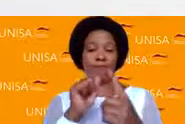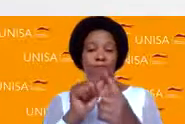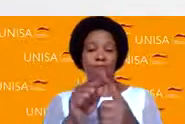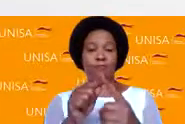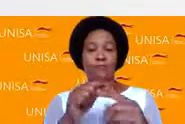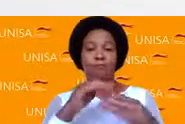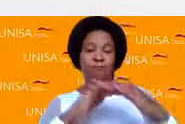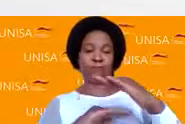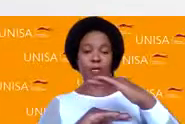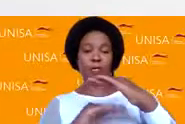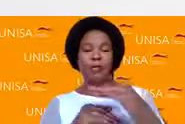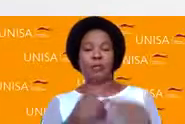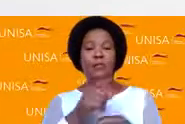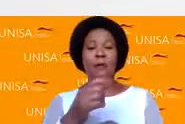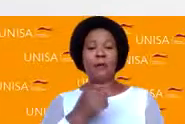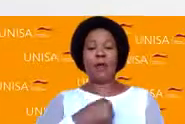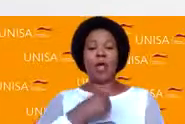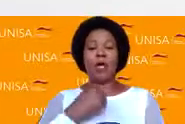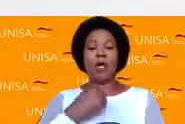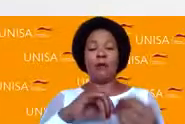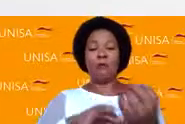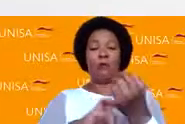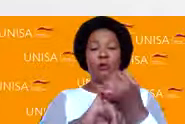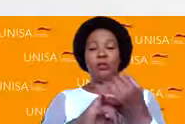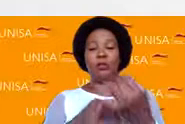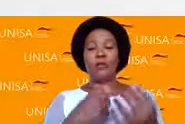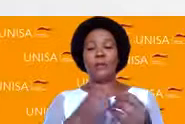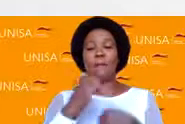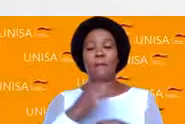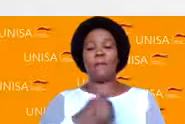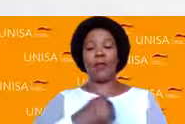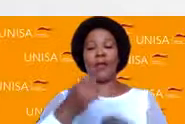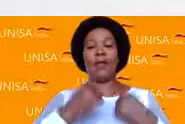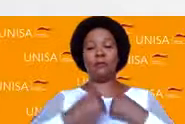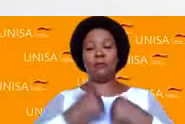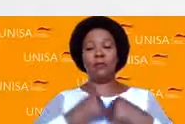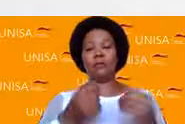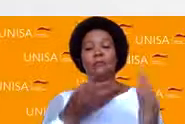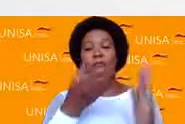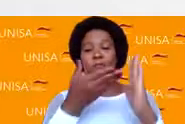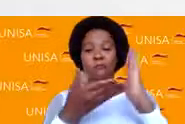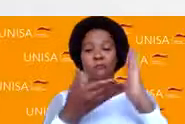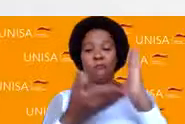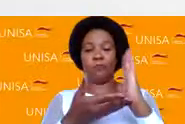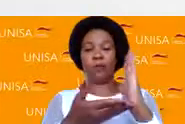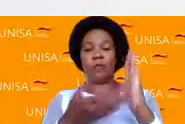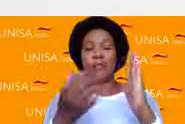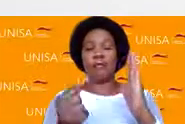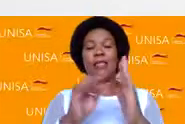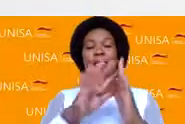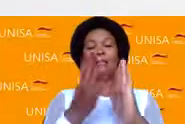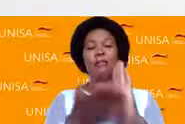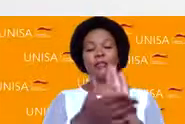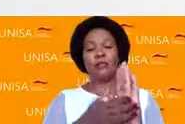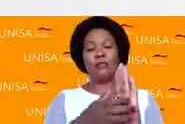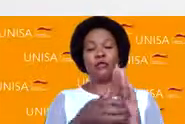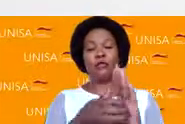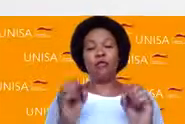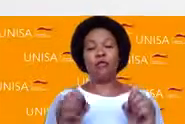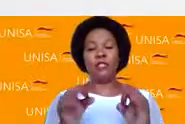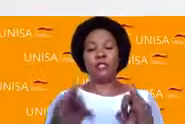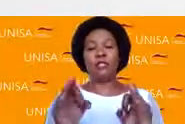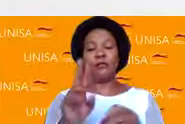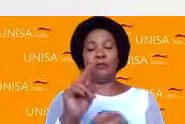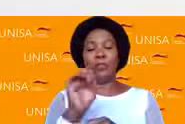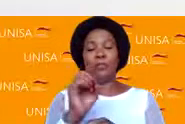which myModules and myAdmin is located, and this contains all the UNISA official UNISA portals.